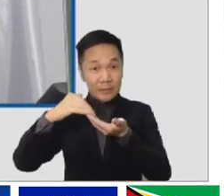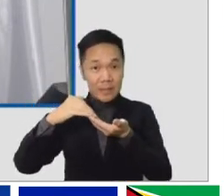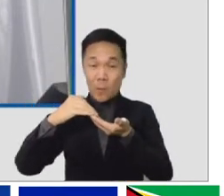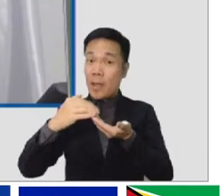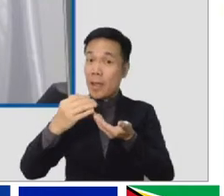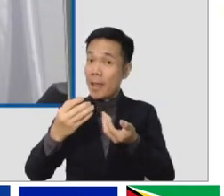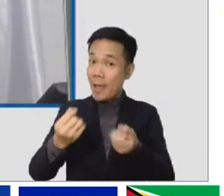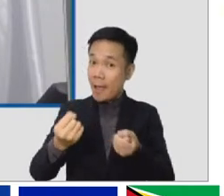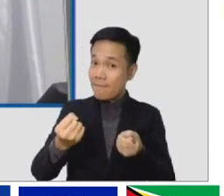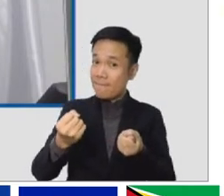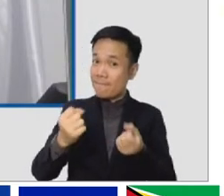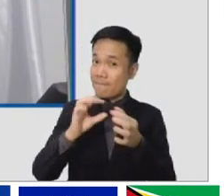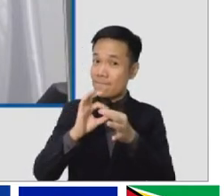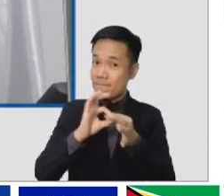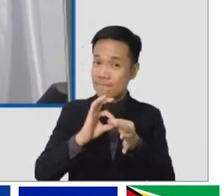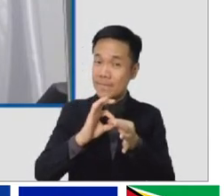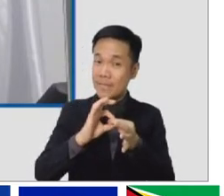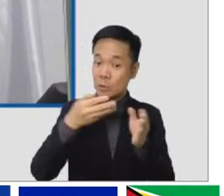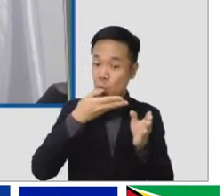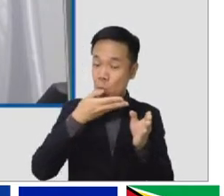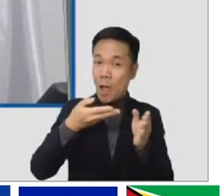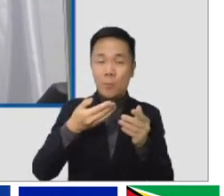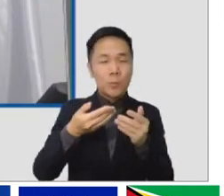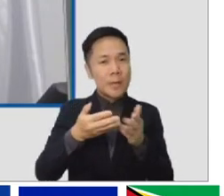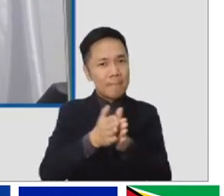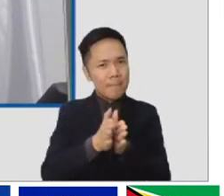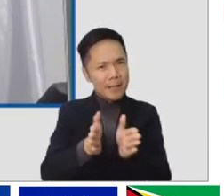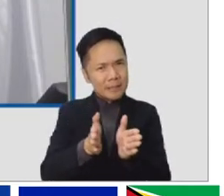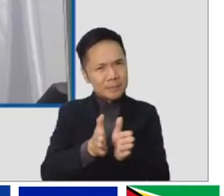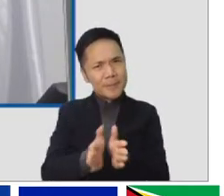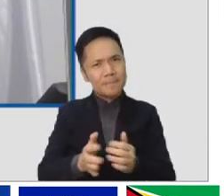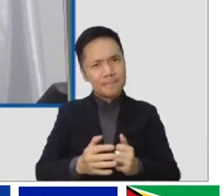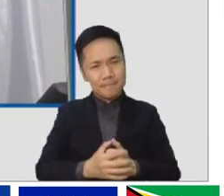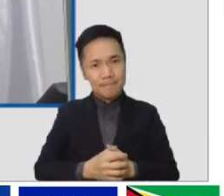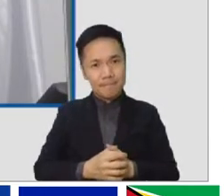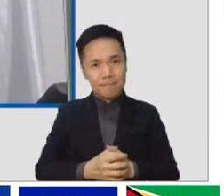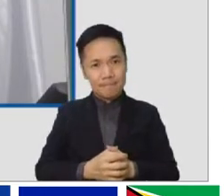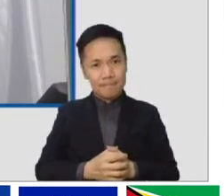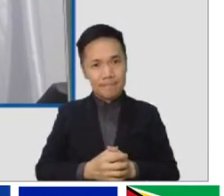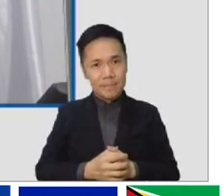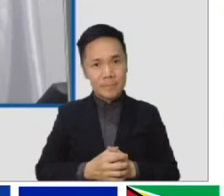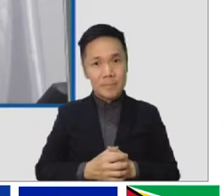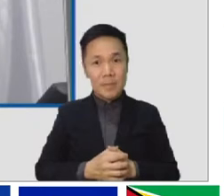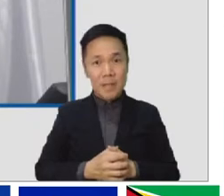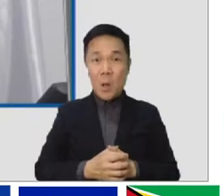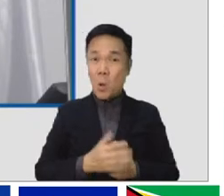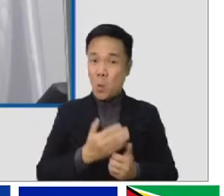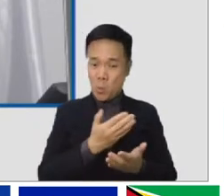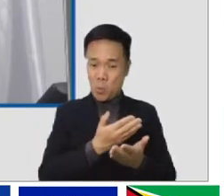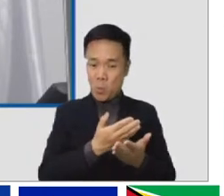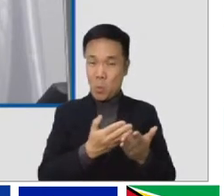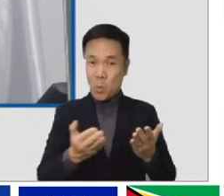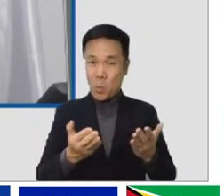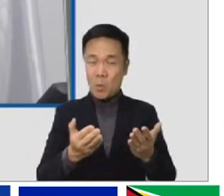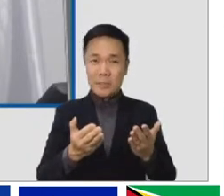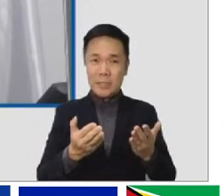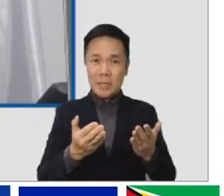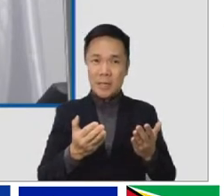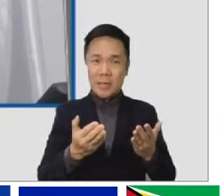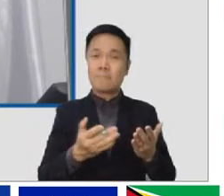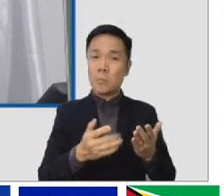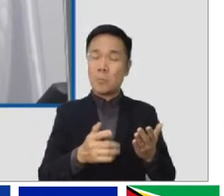also allowed us to just somehow address all of these characteristics in a more articulated way. Also risk